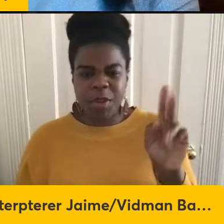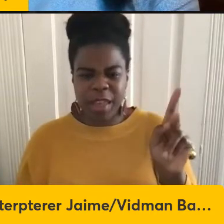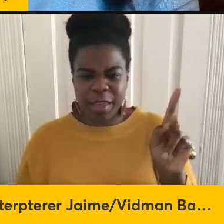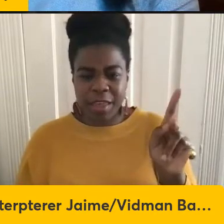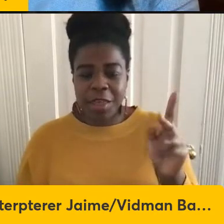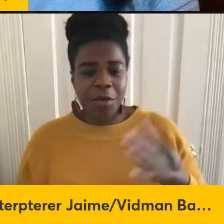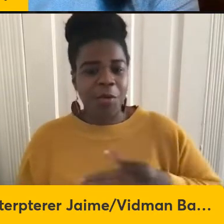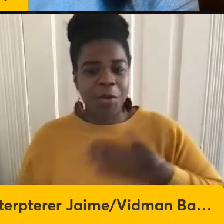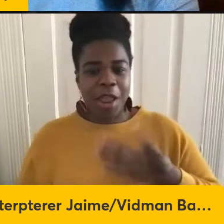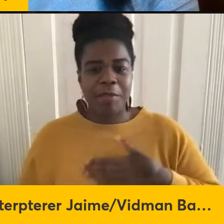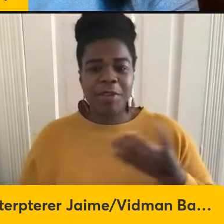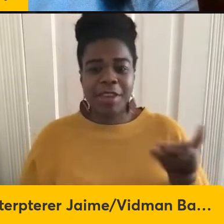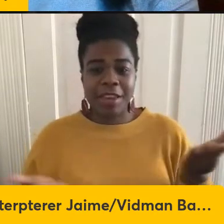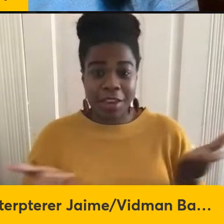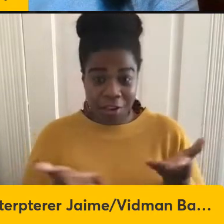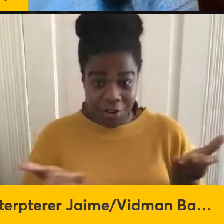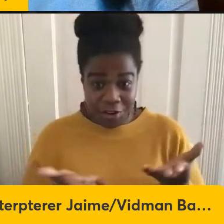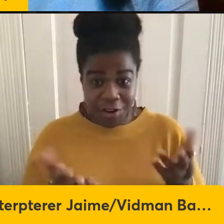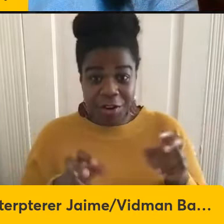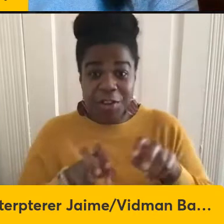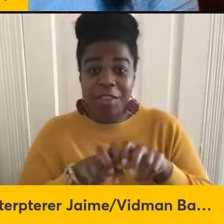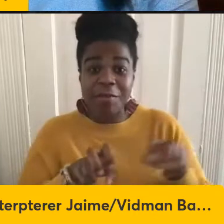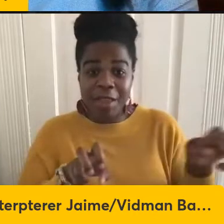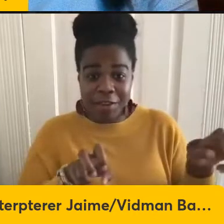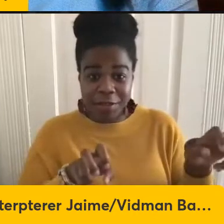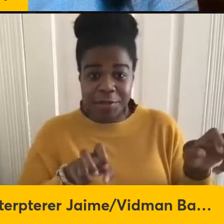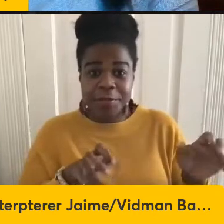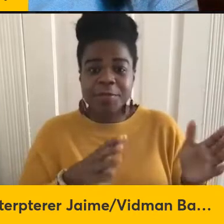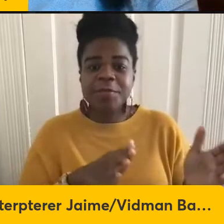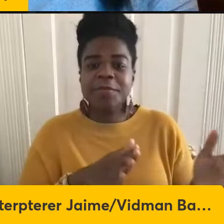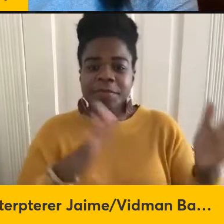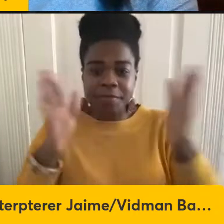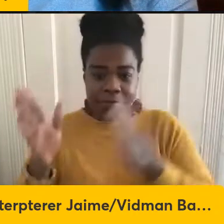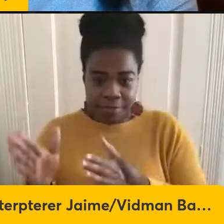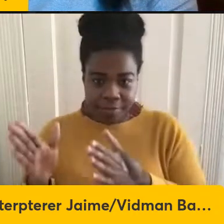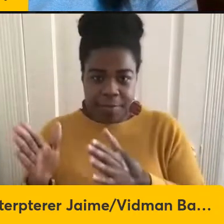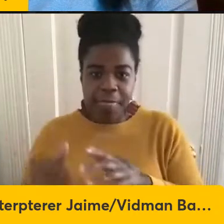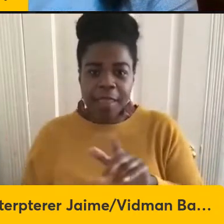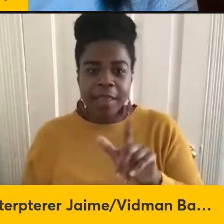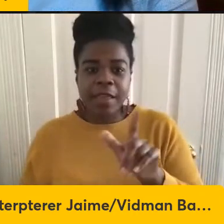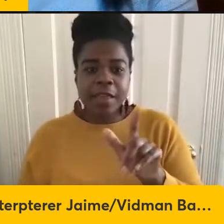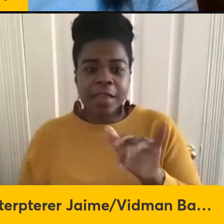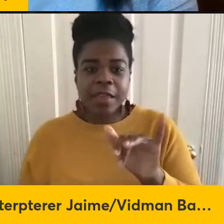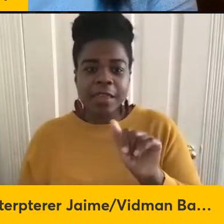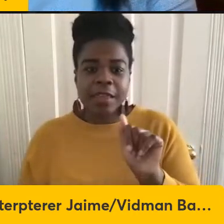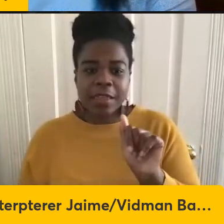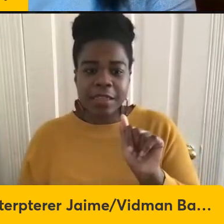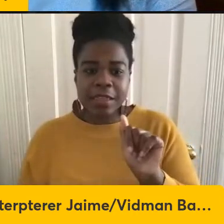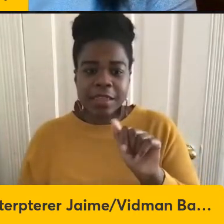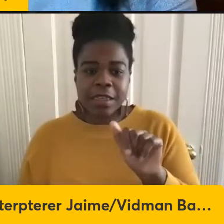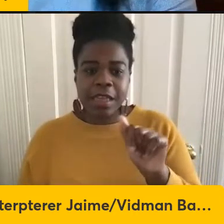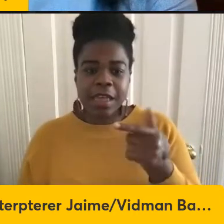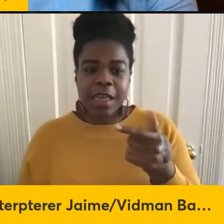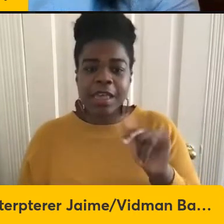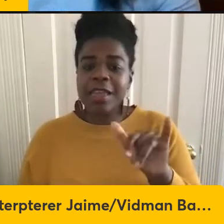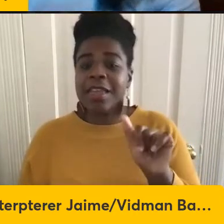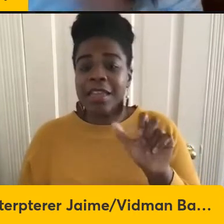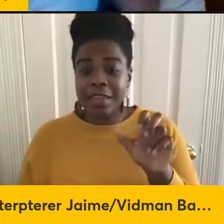have her on the panel today. Next, we have Lisa Agyen.